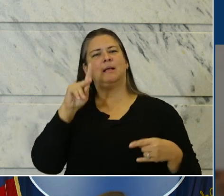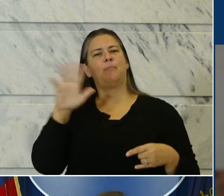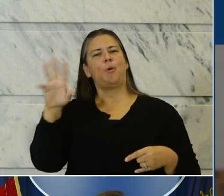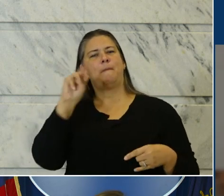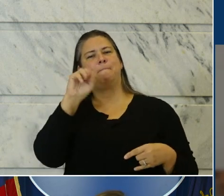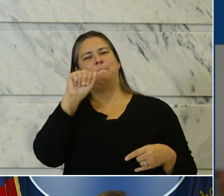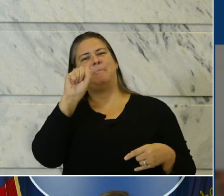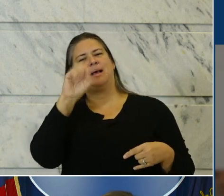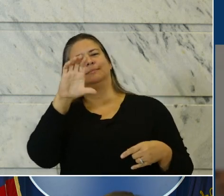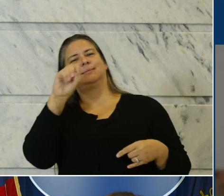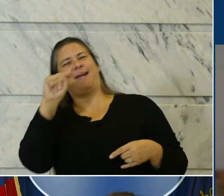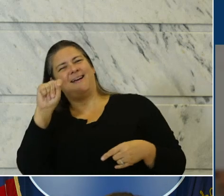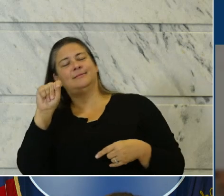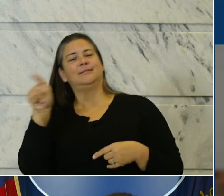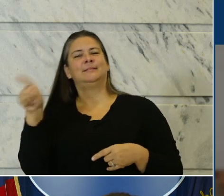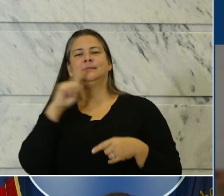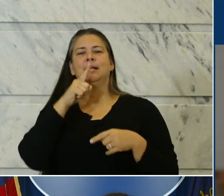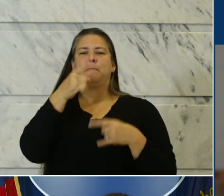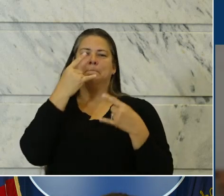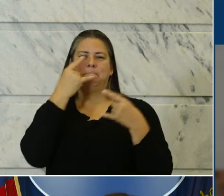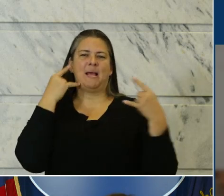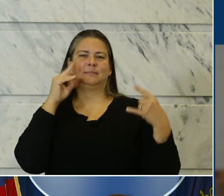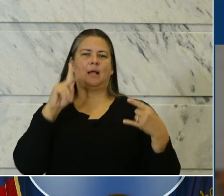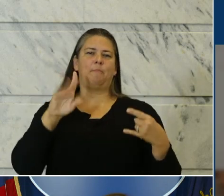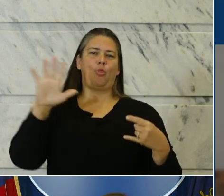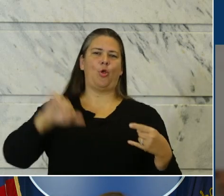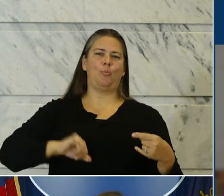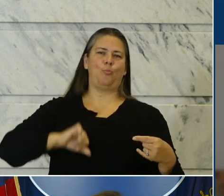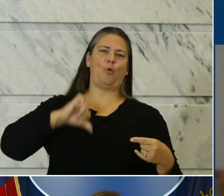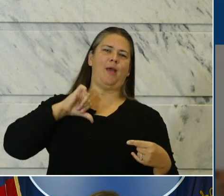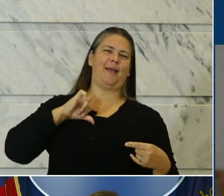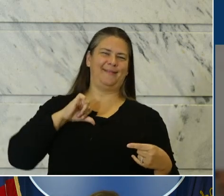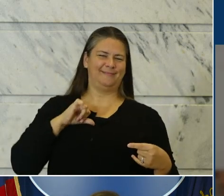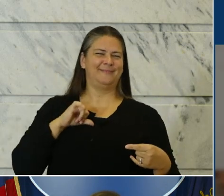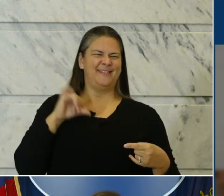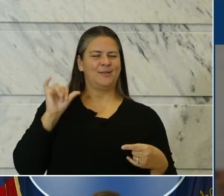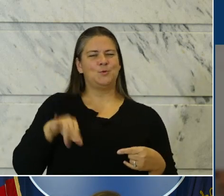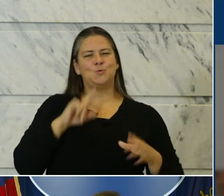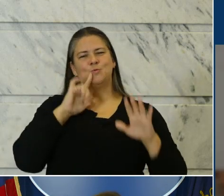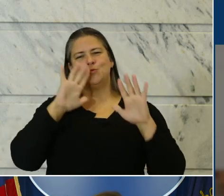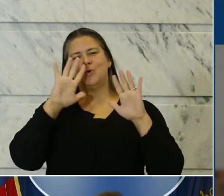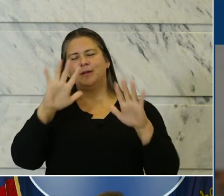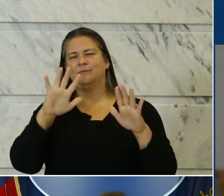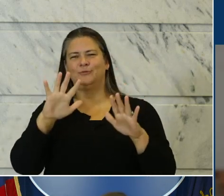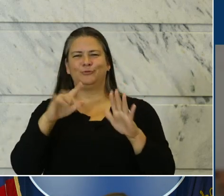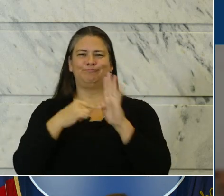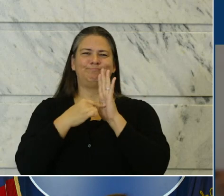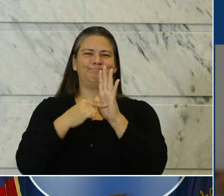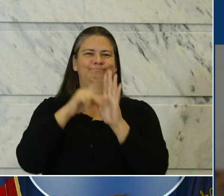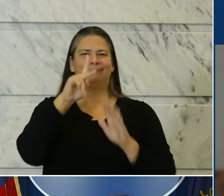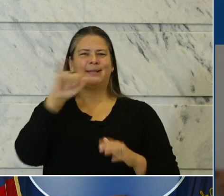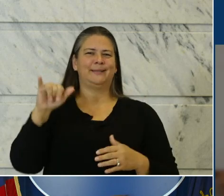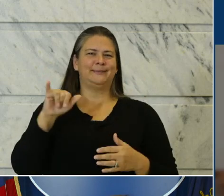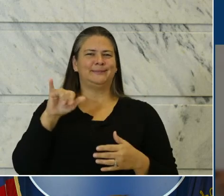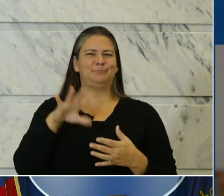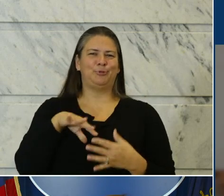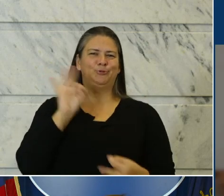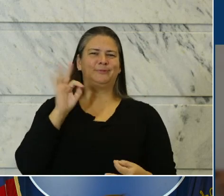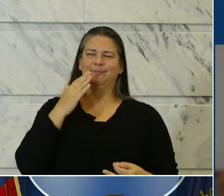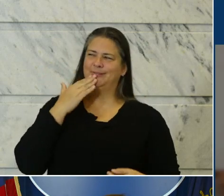Mask Our Pride." And we just really thought that this was a great example of that Team Kentucky spirit. So thank you, Knox County.